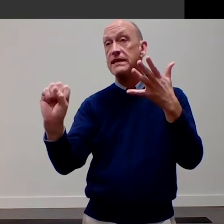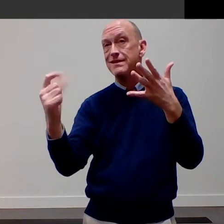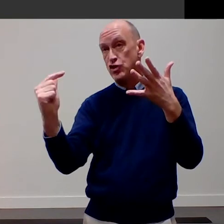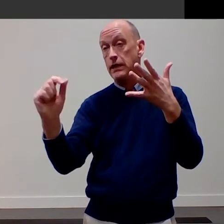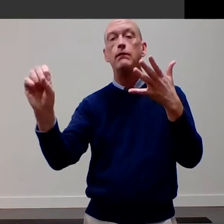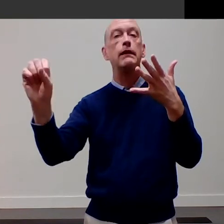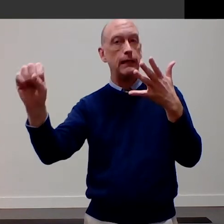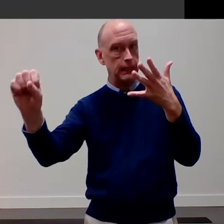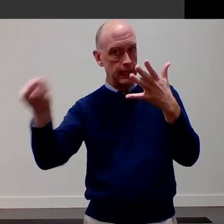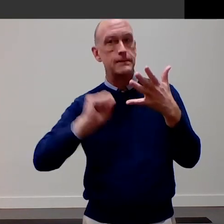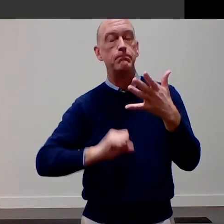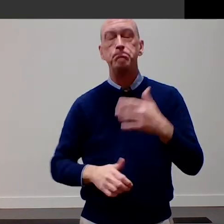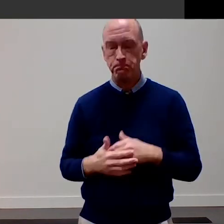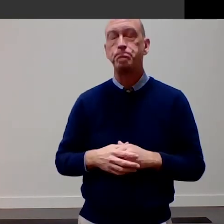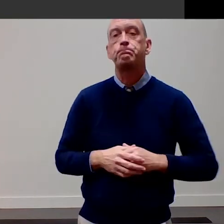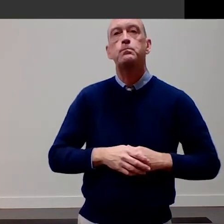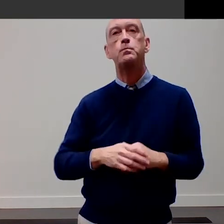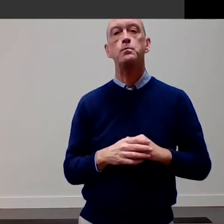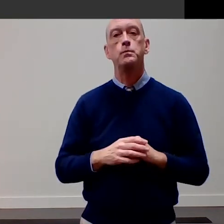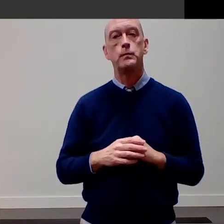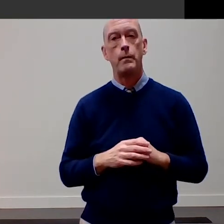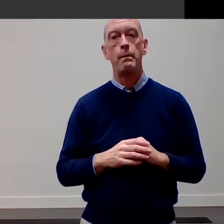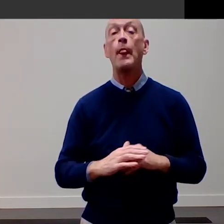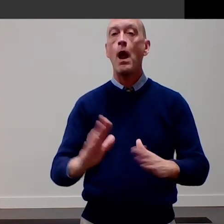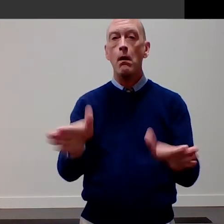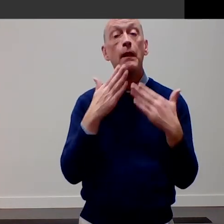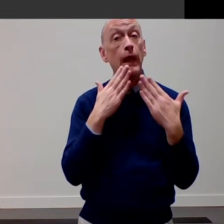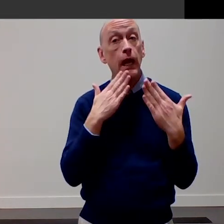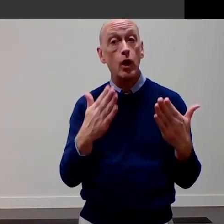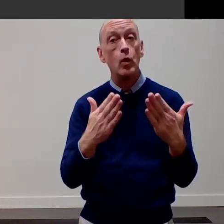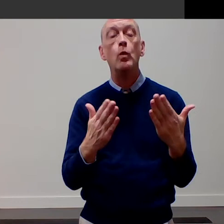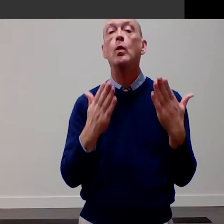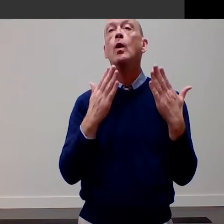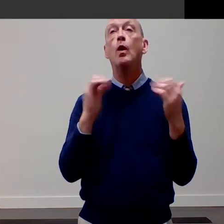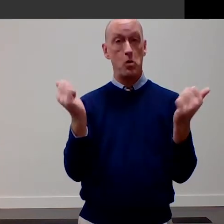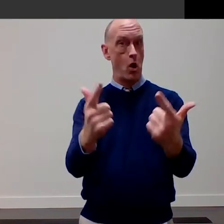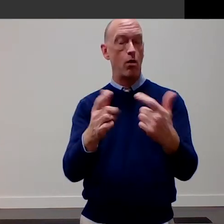Gerken? Yes. Thank you all, and thank you,